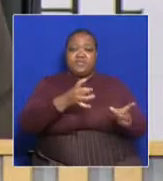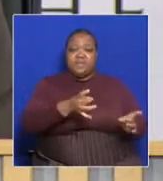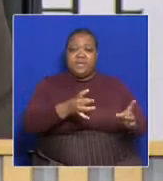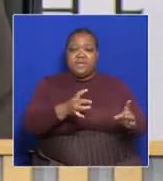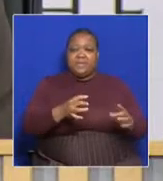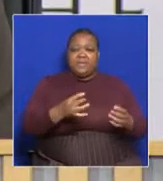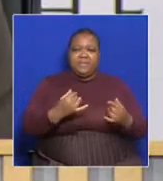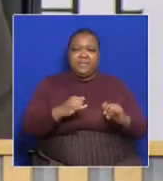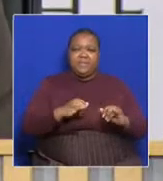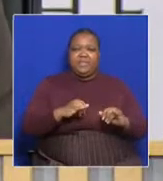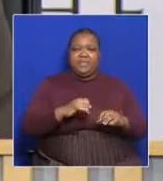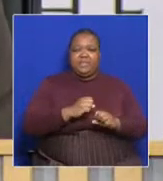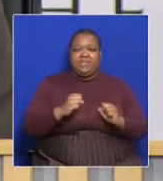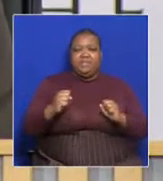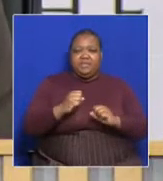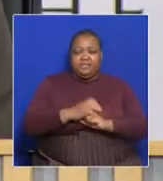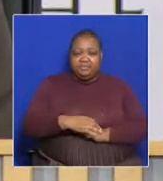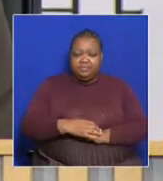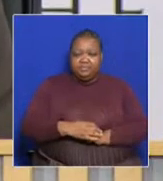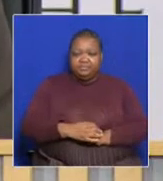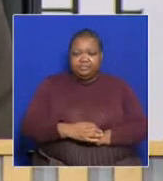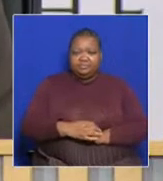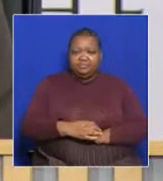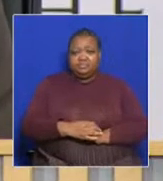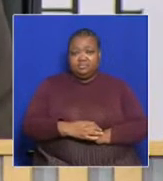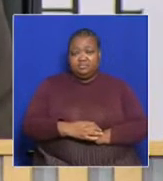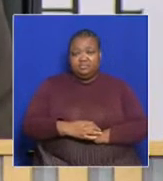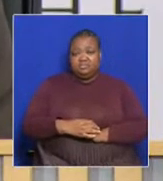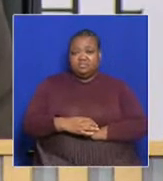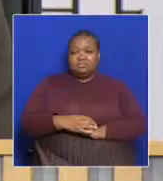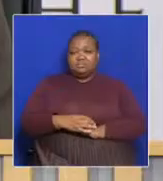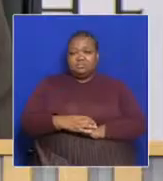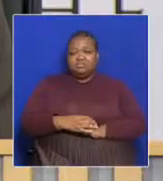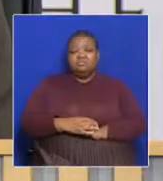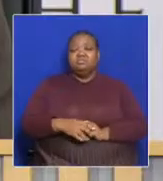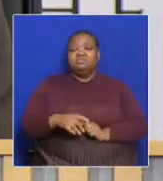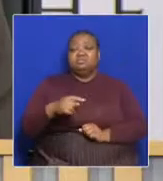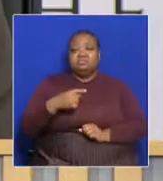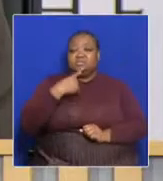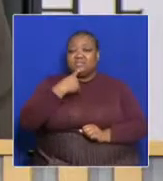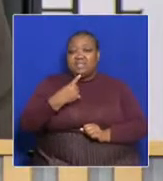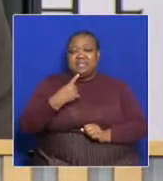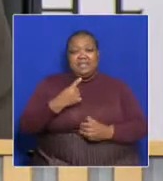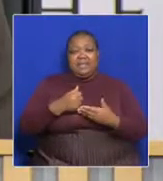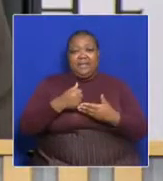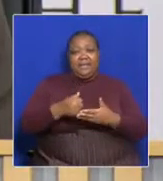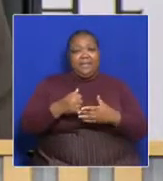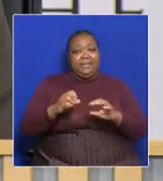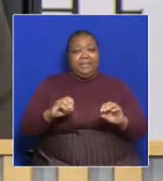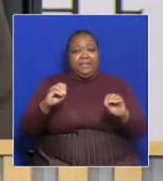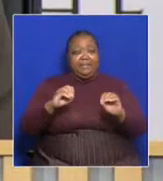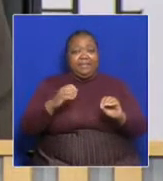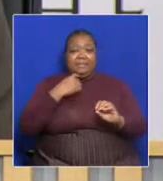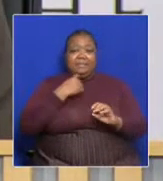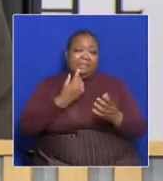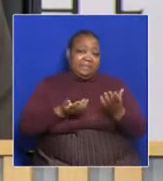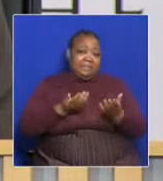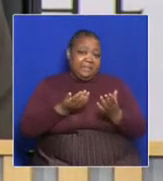I don't want to be as bold as to say it's an exercise in futility. There may be that 1 in 100 cases that we do get,